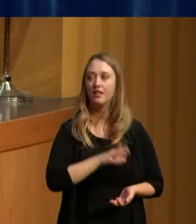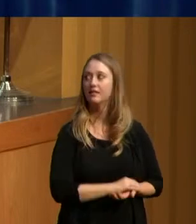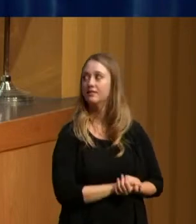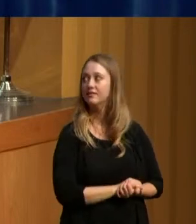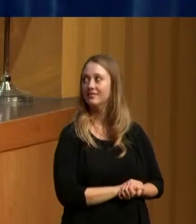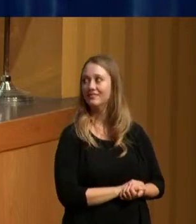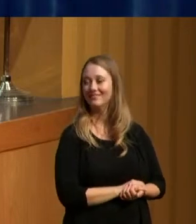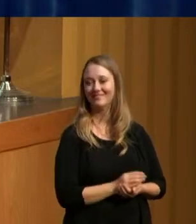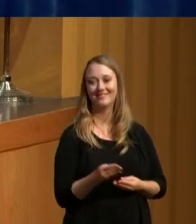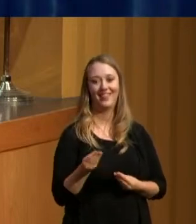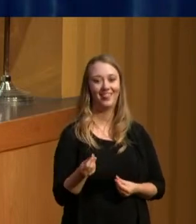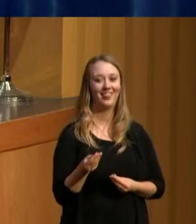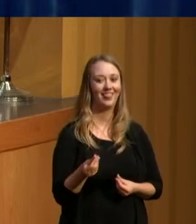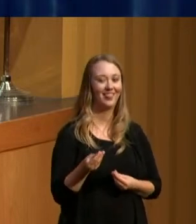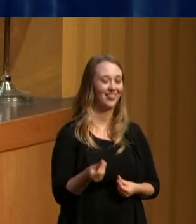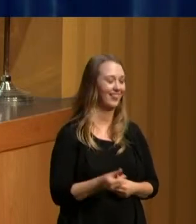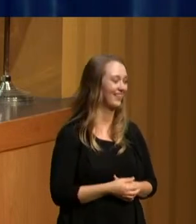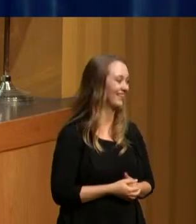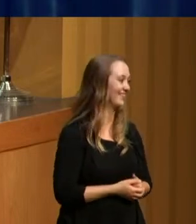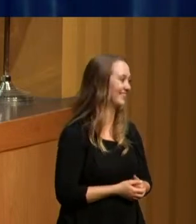I'm playing.